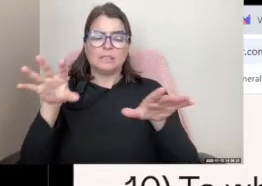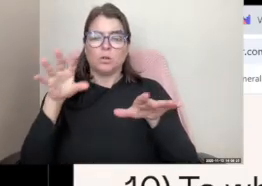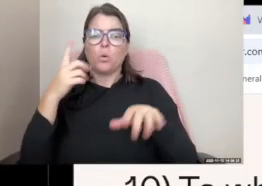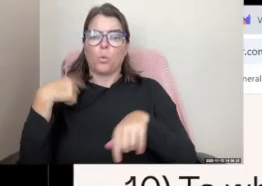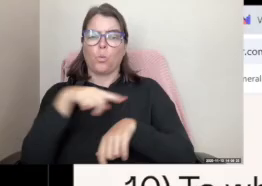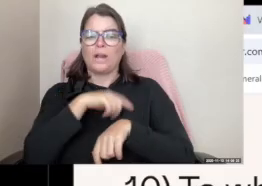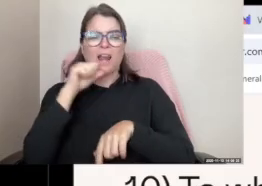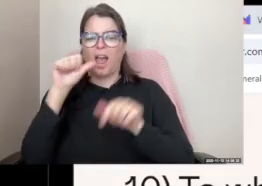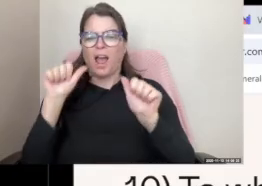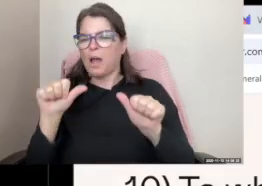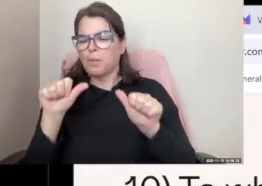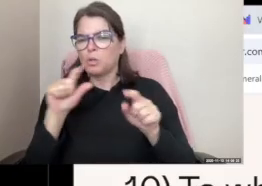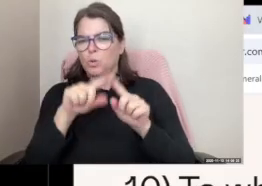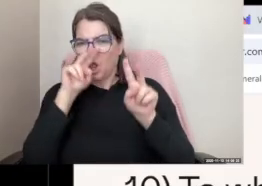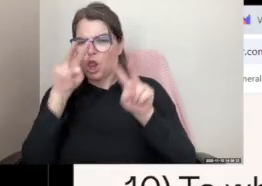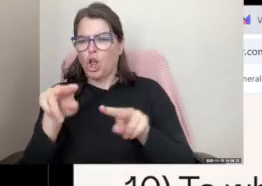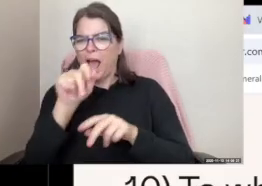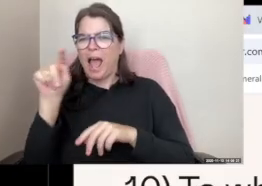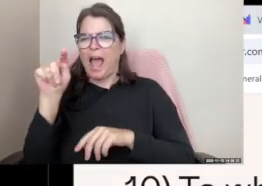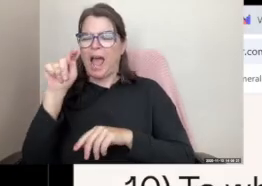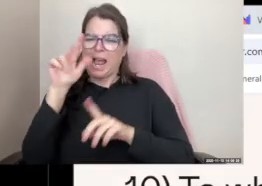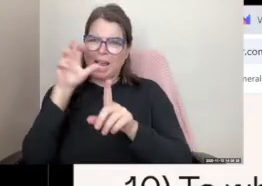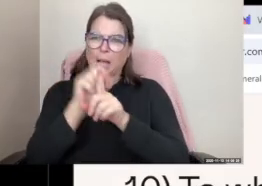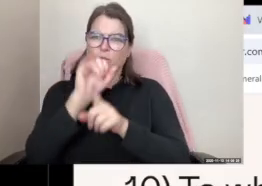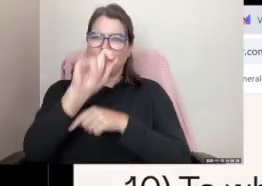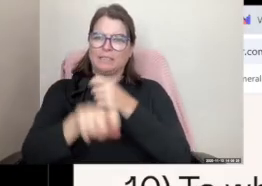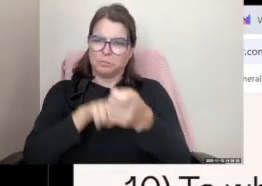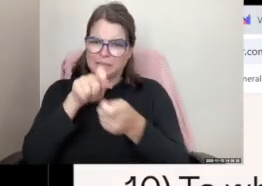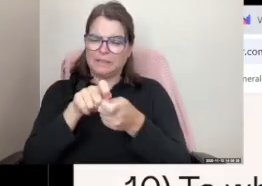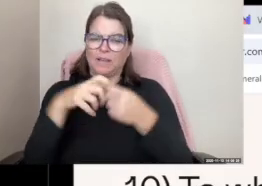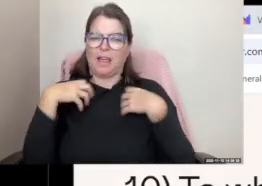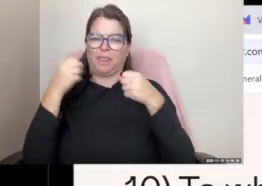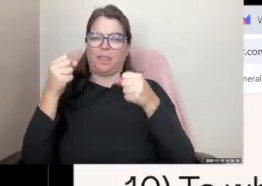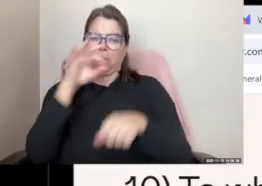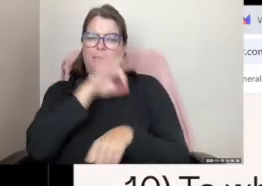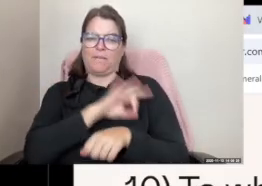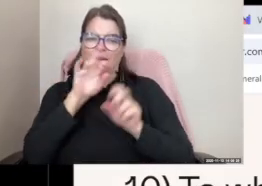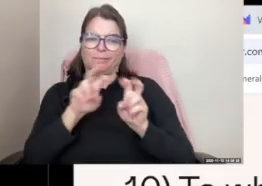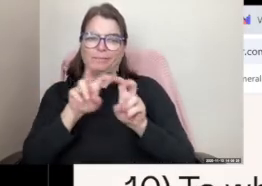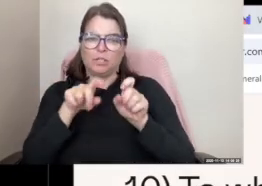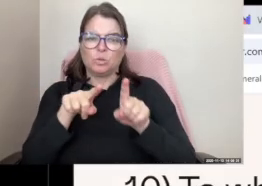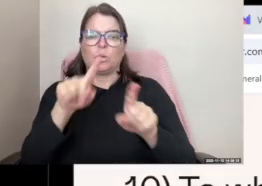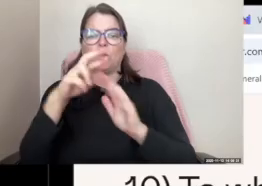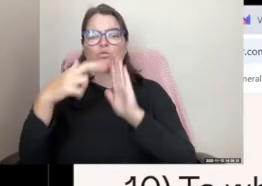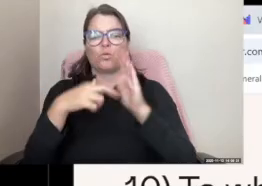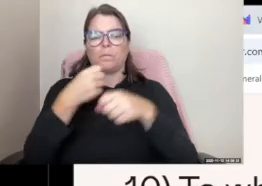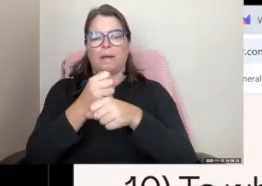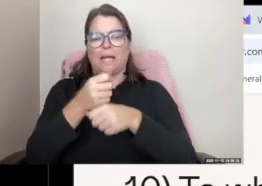Yeah, I think that would be good to know, especially as we saw the rollbacks from the ACT,